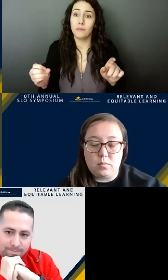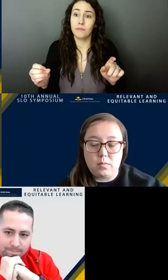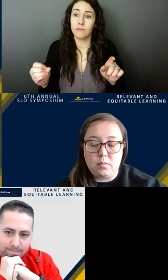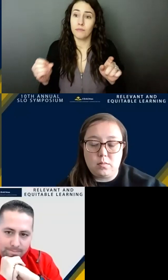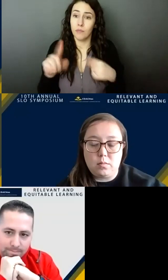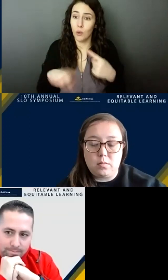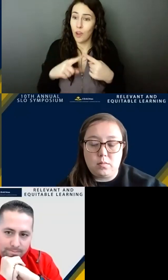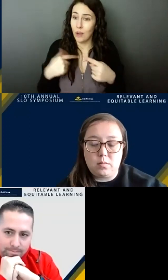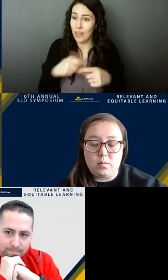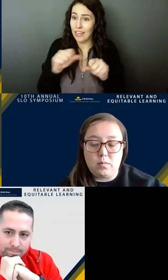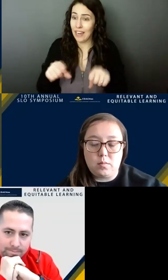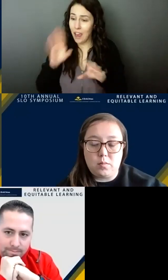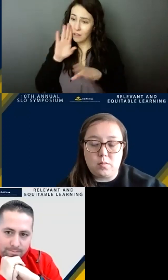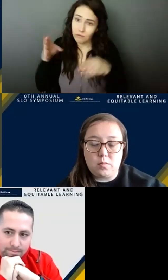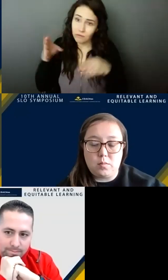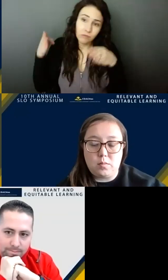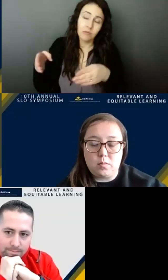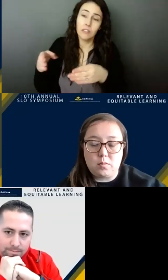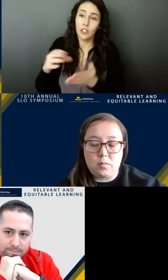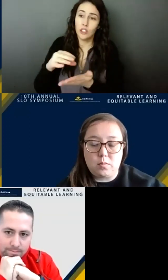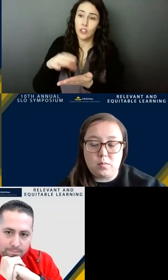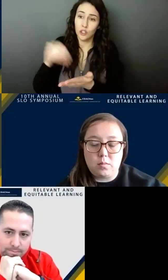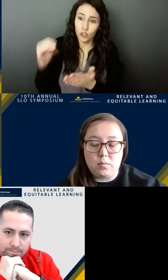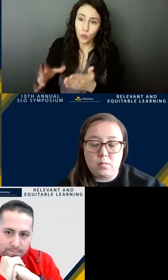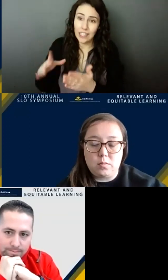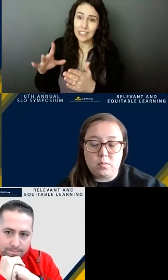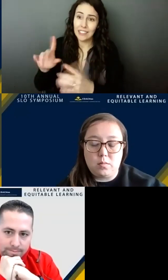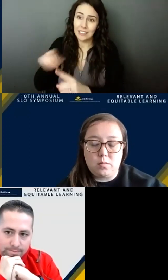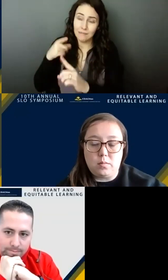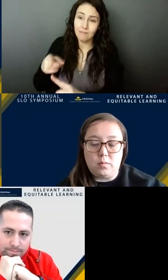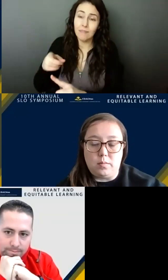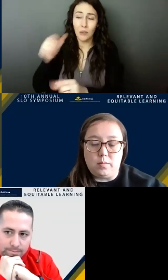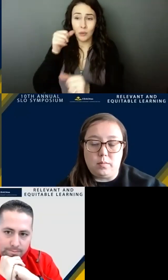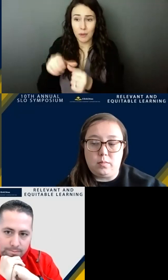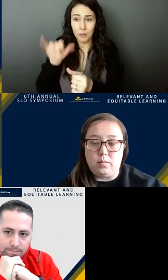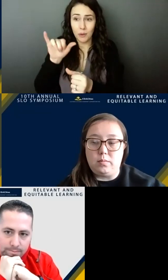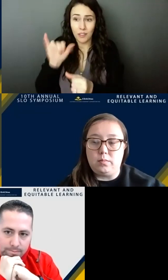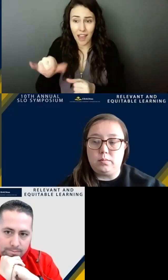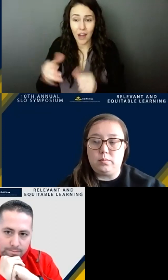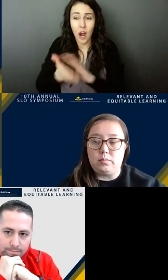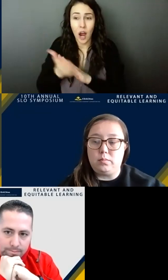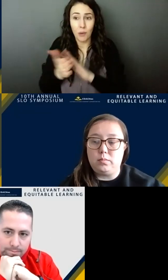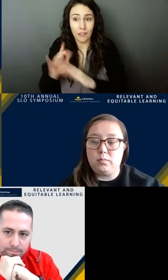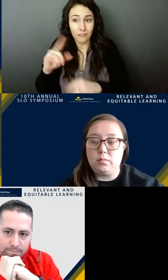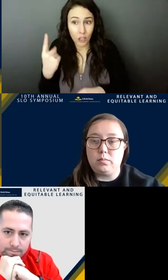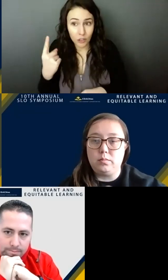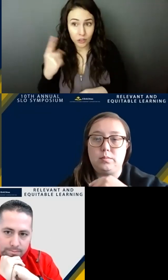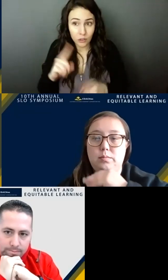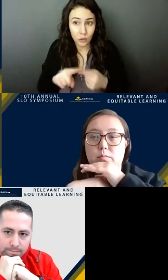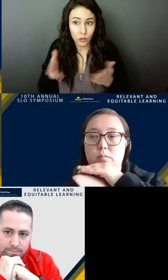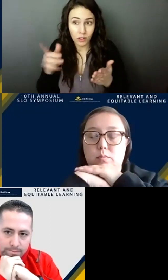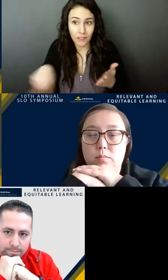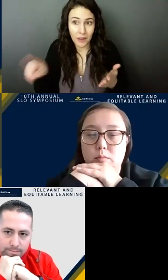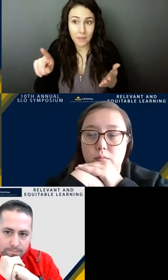center of what we're doing and remember that and operate first to serve them, then we're going to